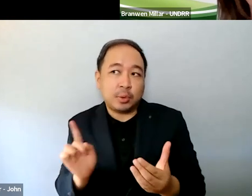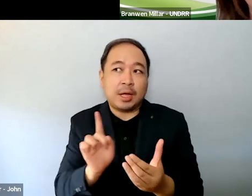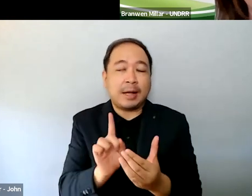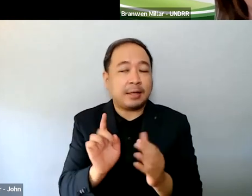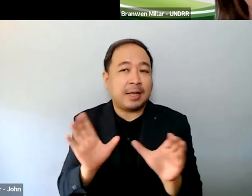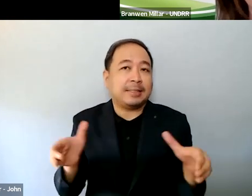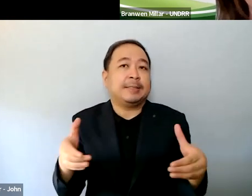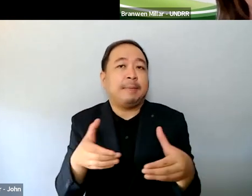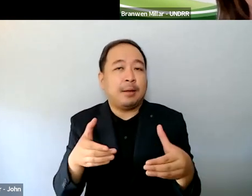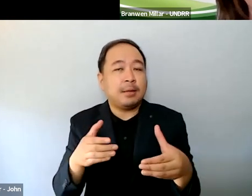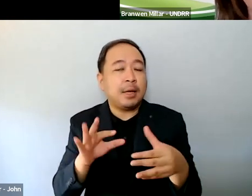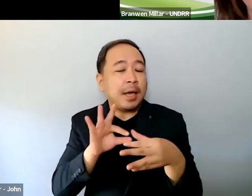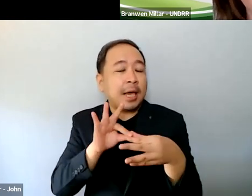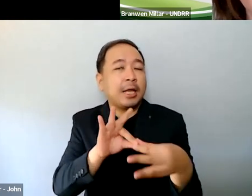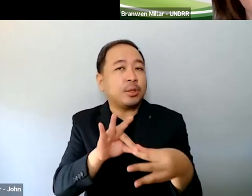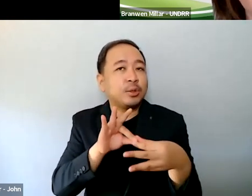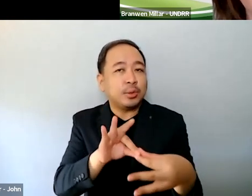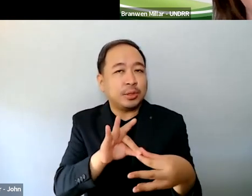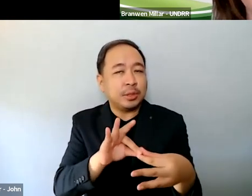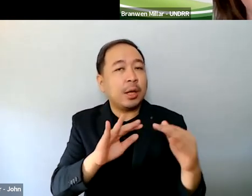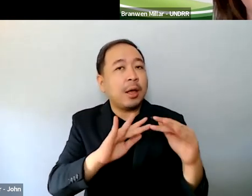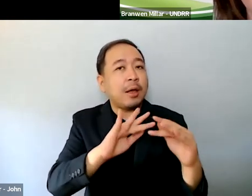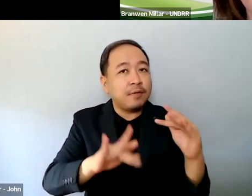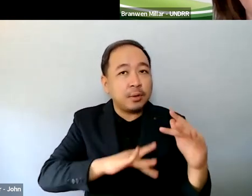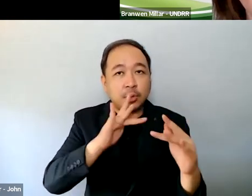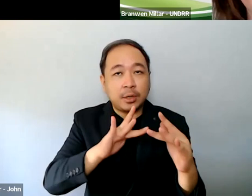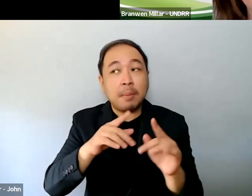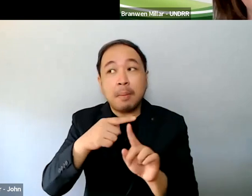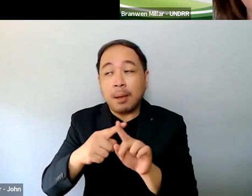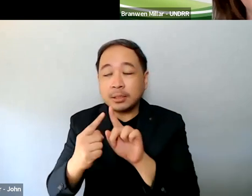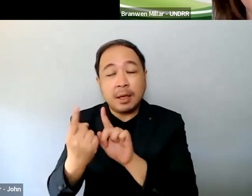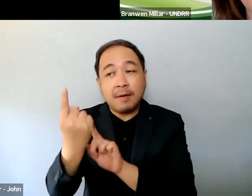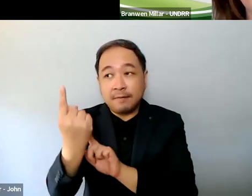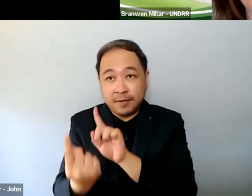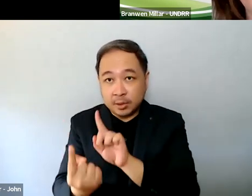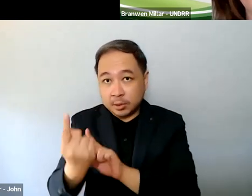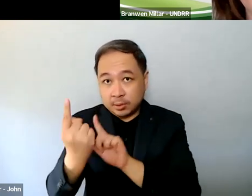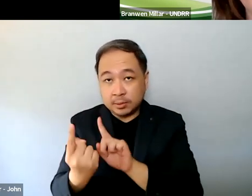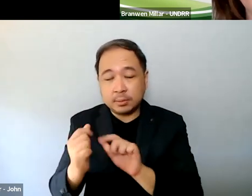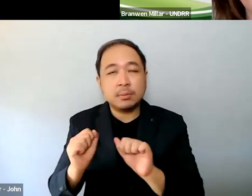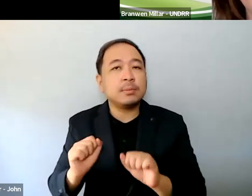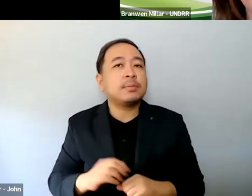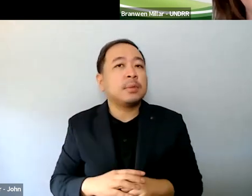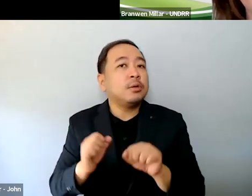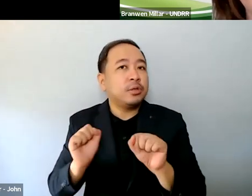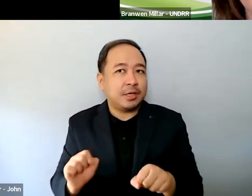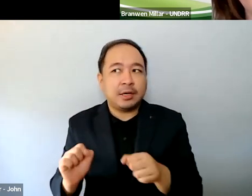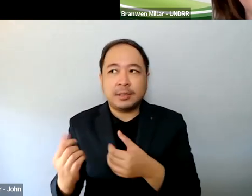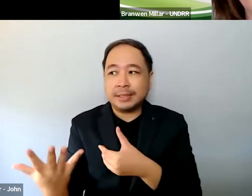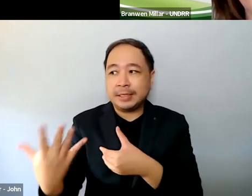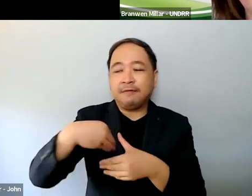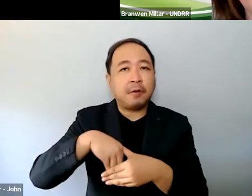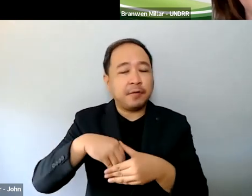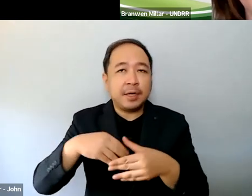association in virtual as well as physical space, and participation in decision-making at